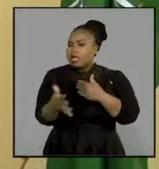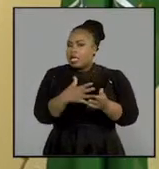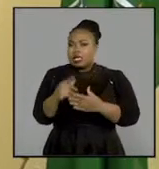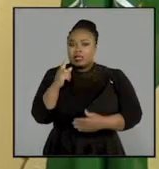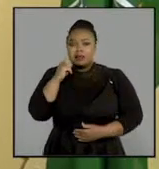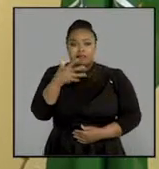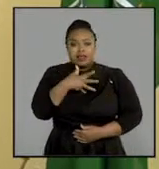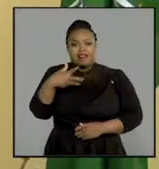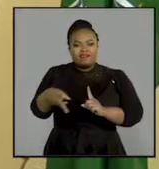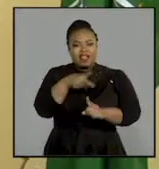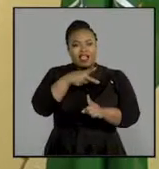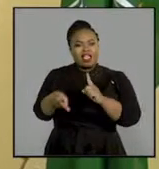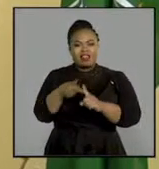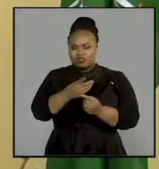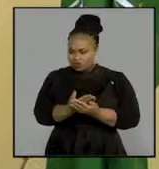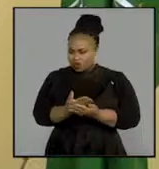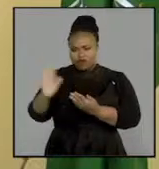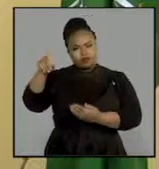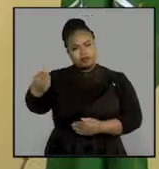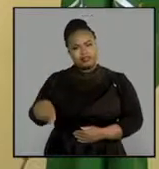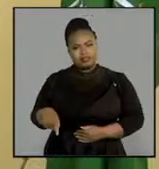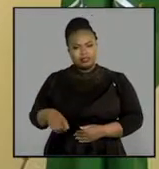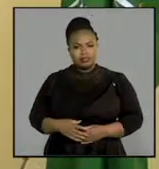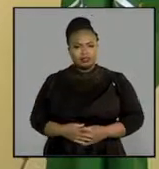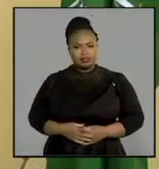all forms of gender-based violence.